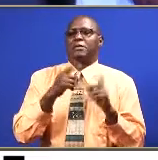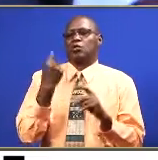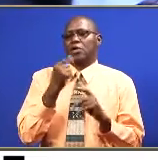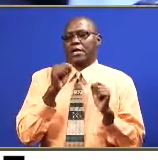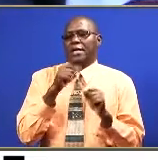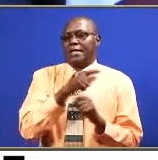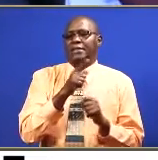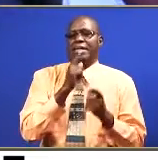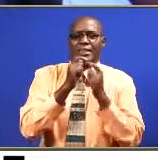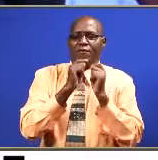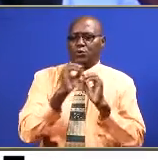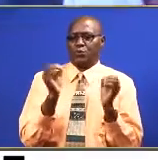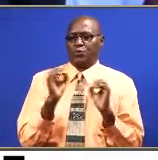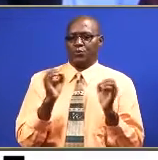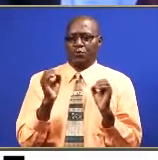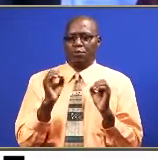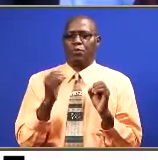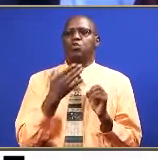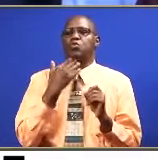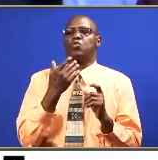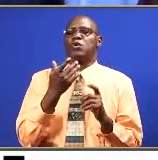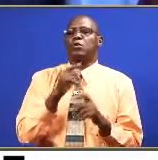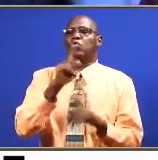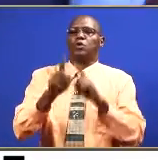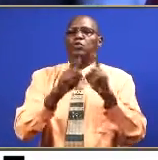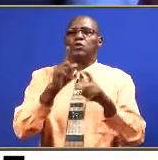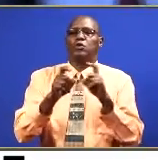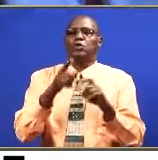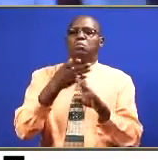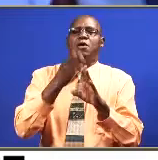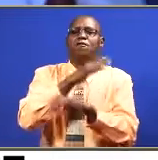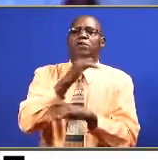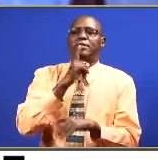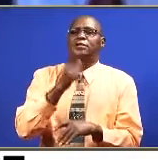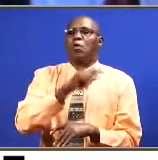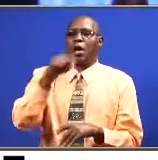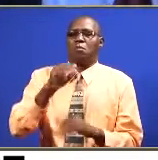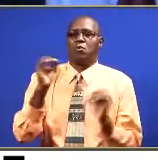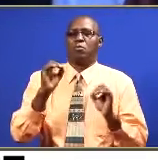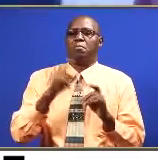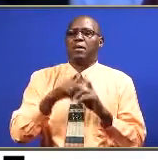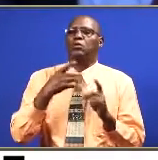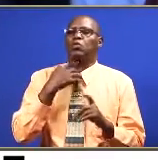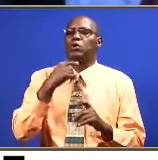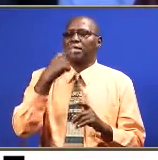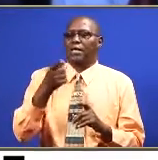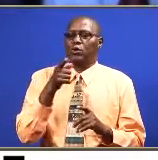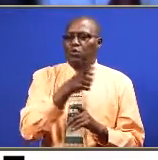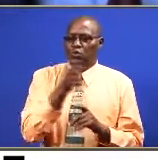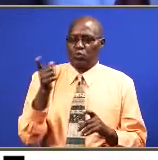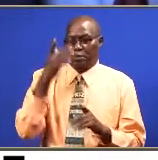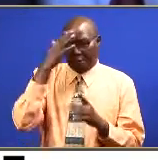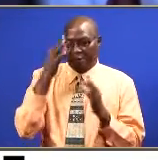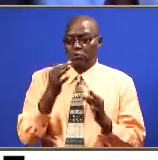that you may want to ask a question, you have decided you are not coming, and I want to tell you that the decision to